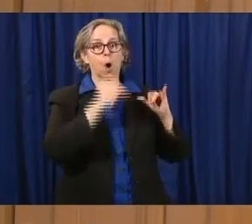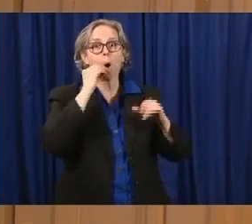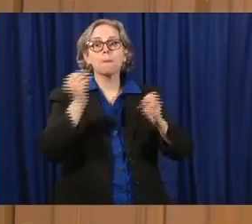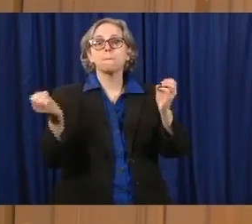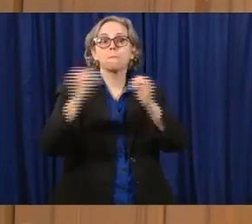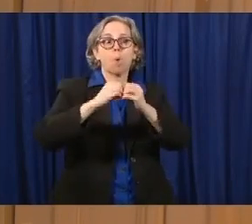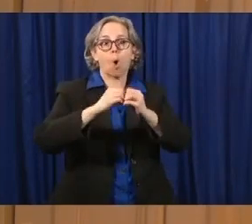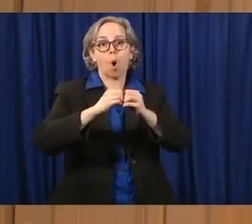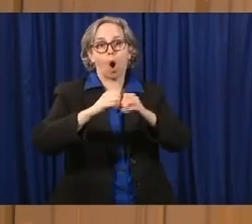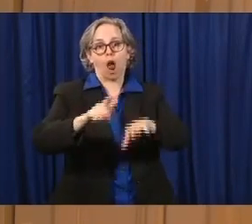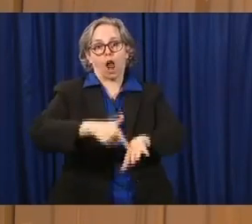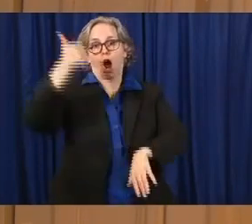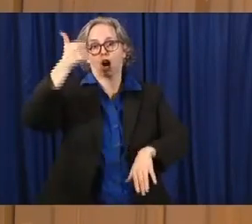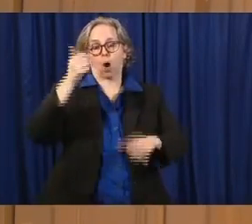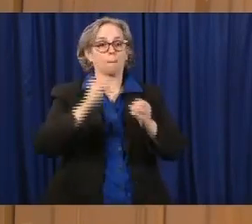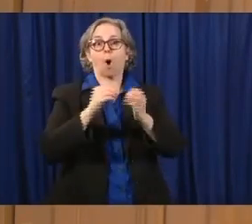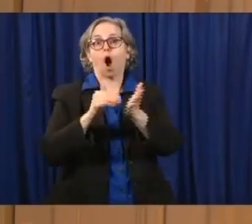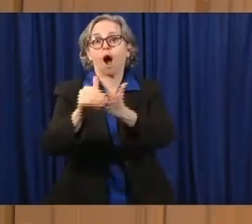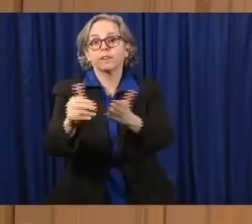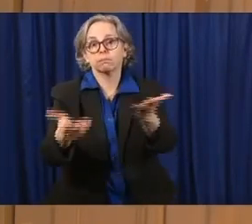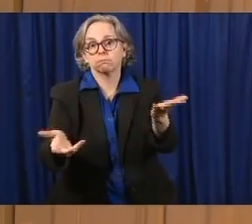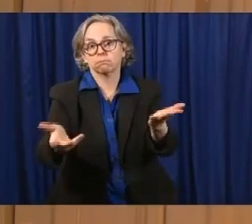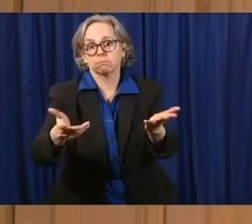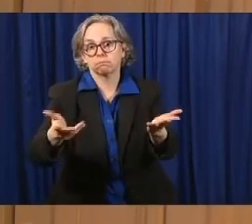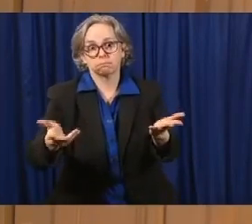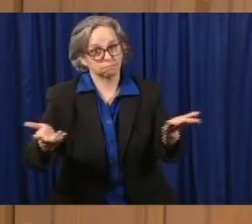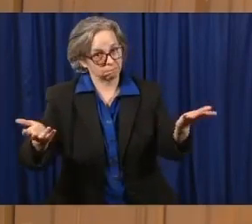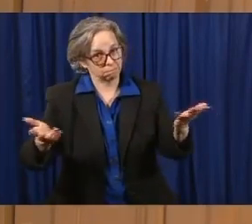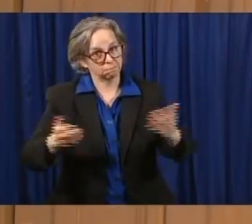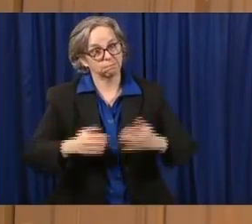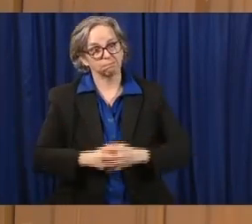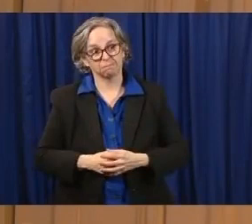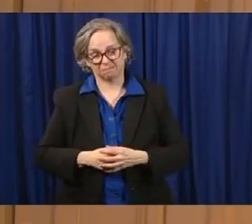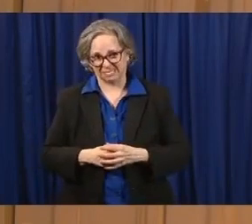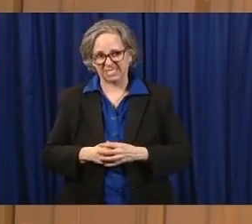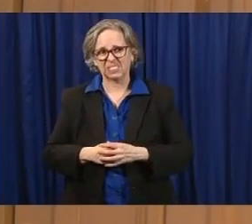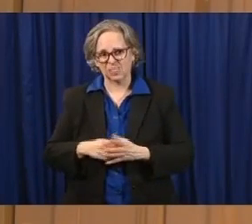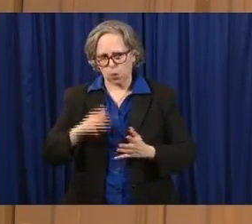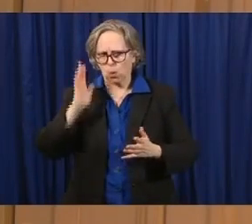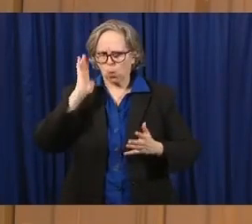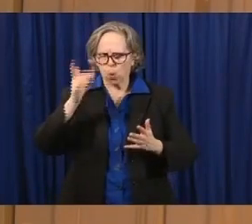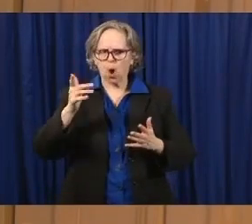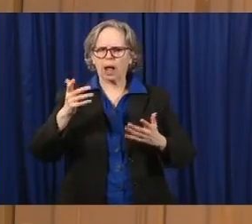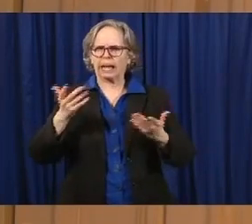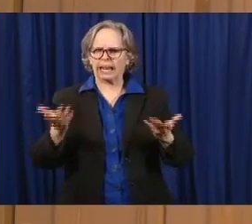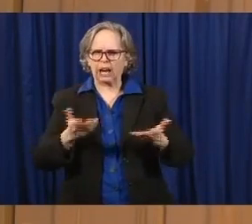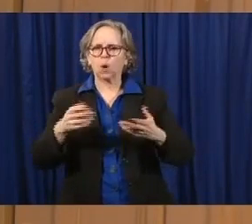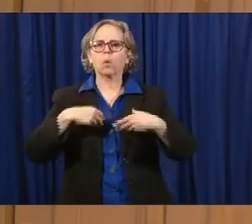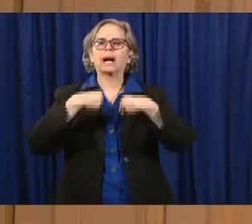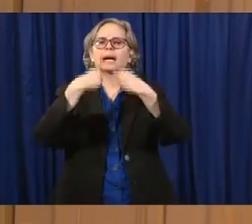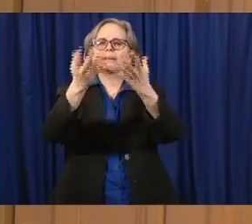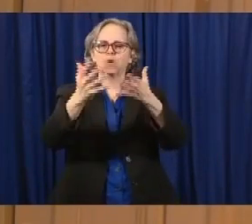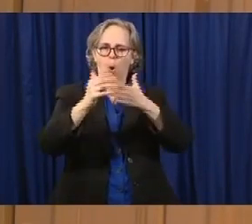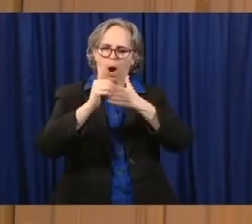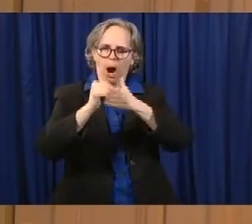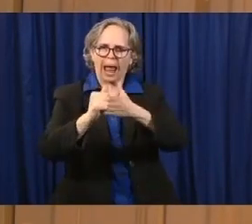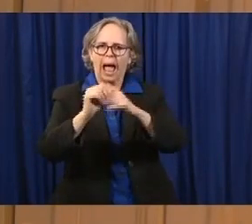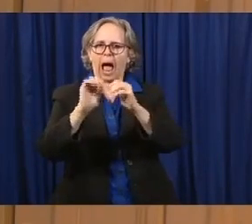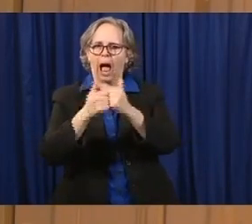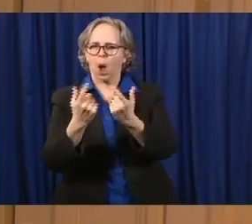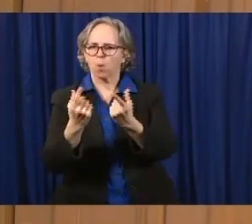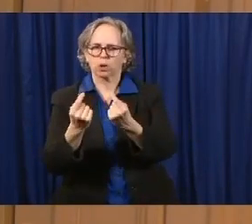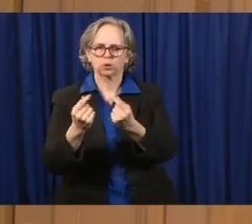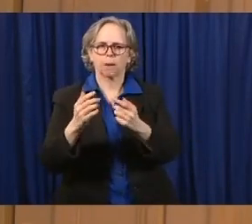we're gonna lay this out and guide you through it. I just want you to know that best minds possible, collaborating, but I do